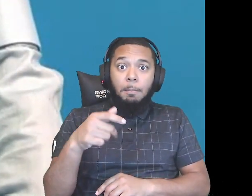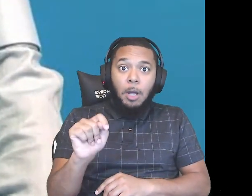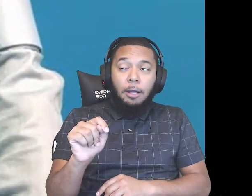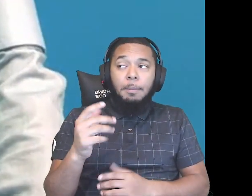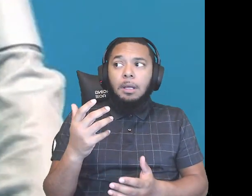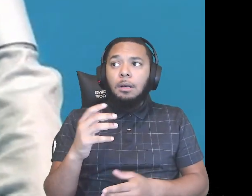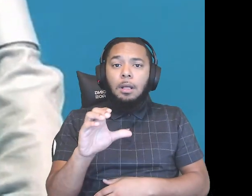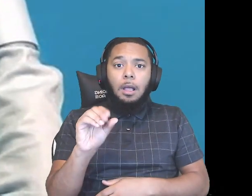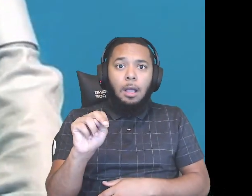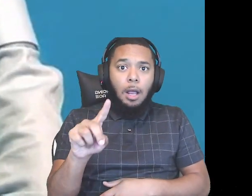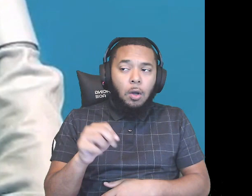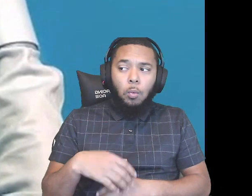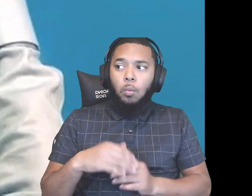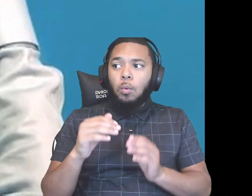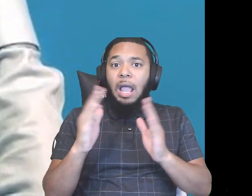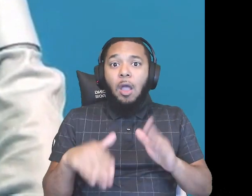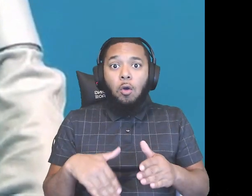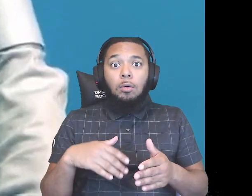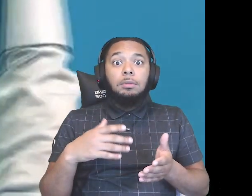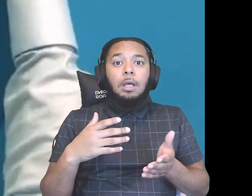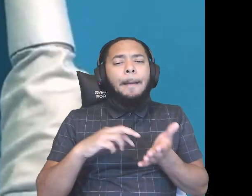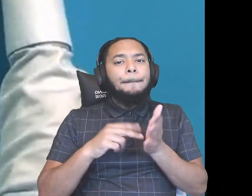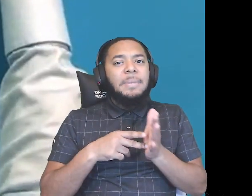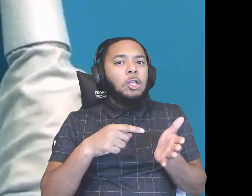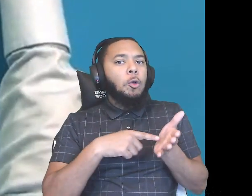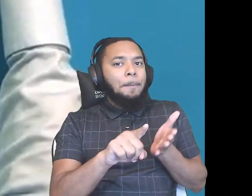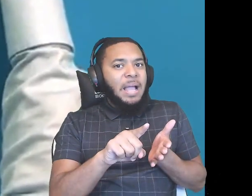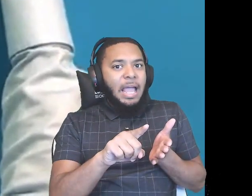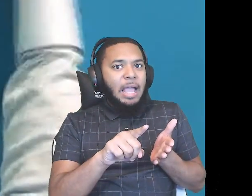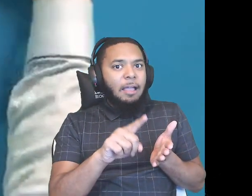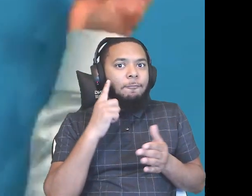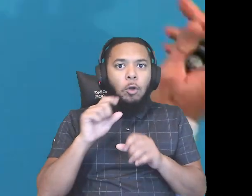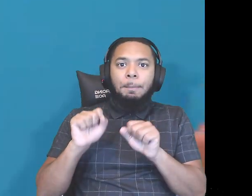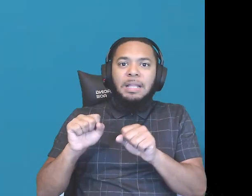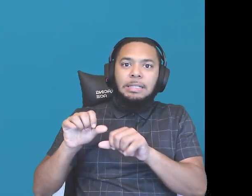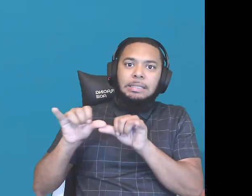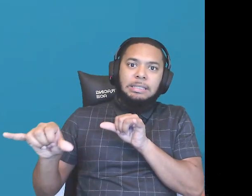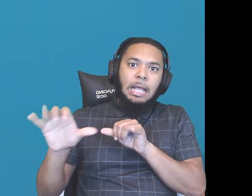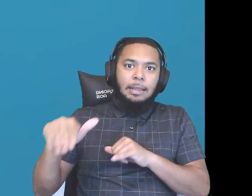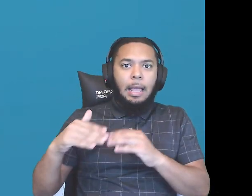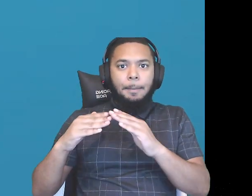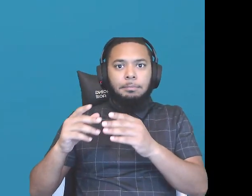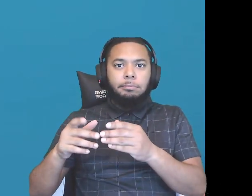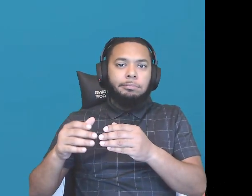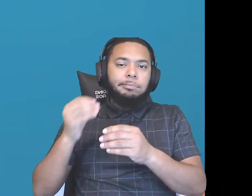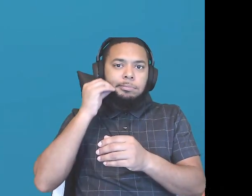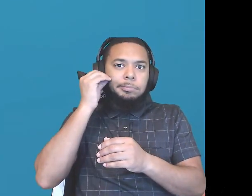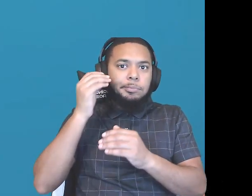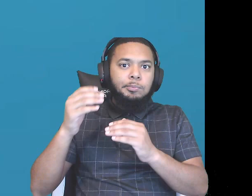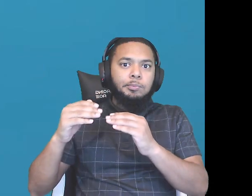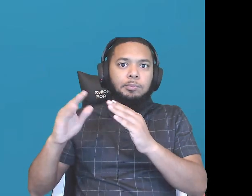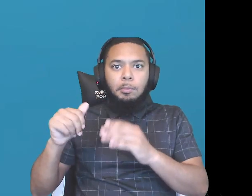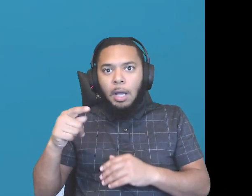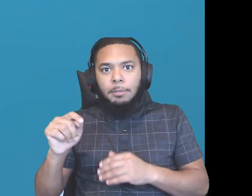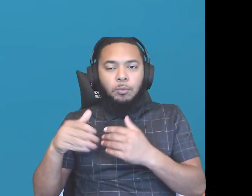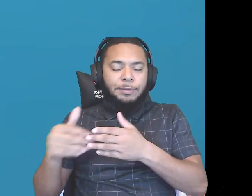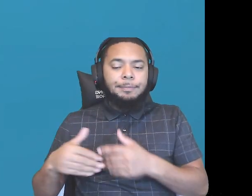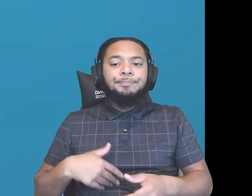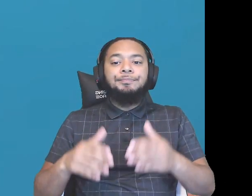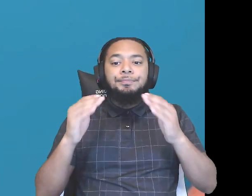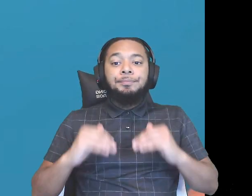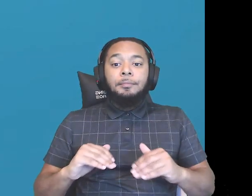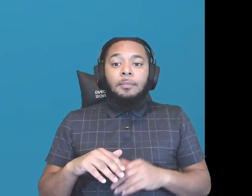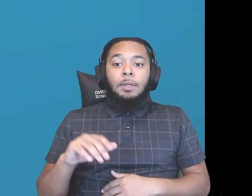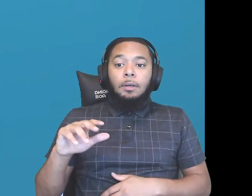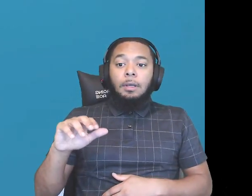or a condo or a house, you have to pay somebody money. So that is a payment. That's an outflow. Finally, on the 3rd of April,